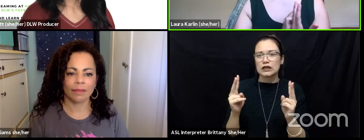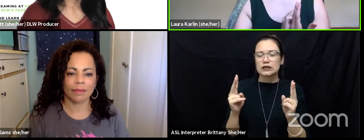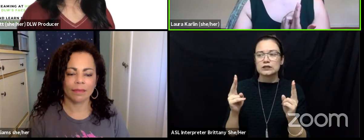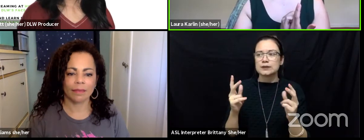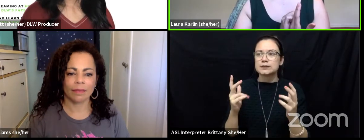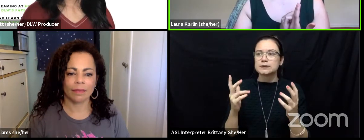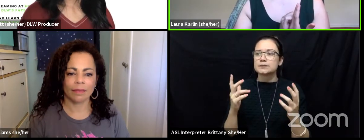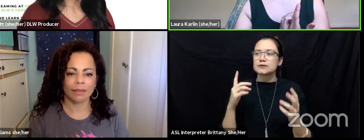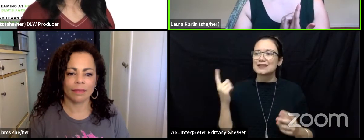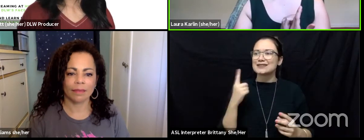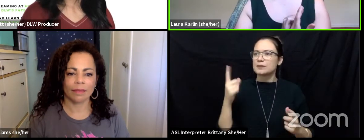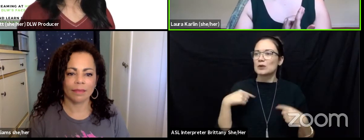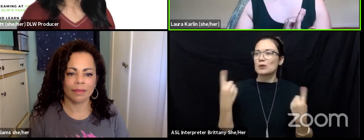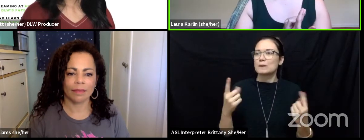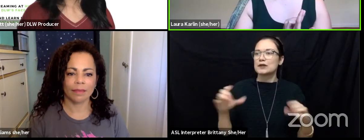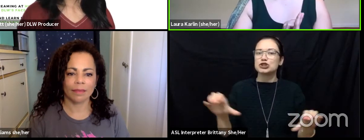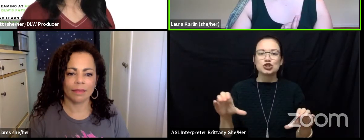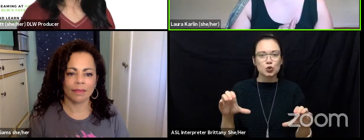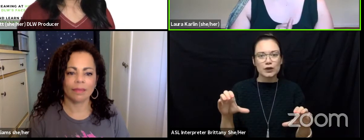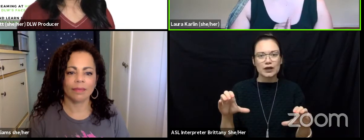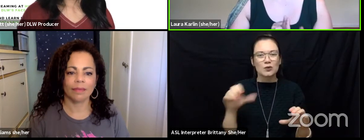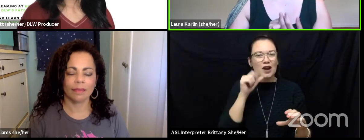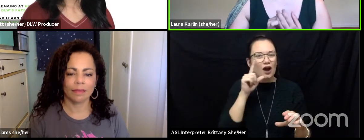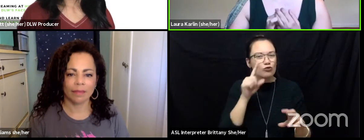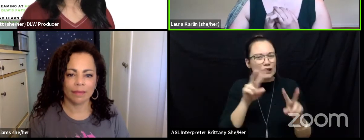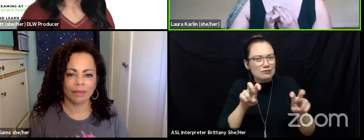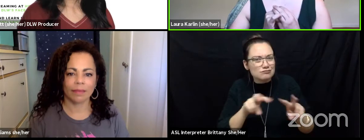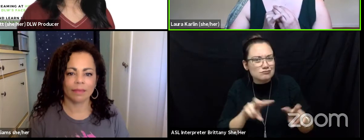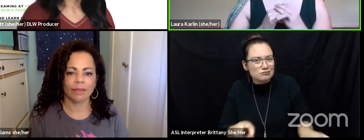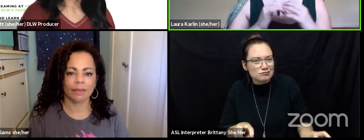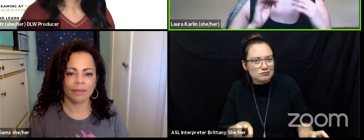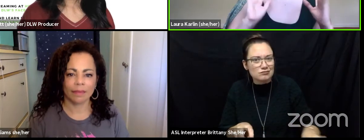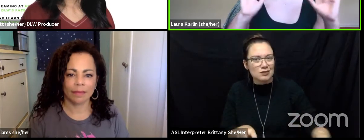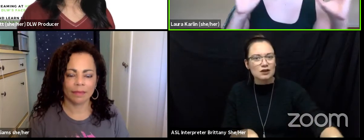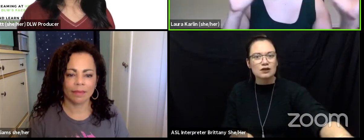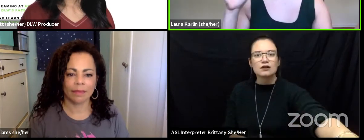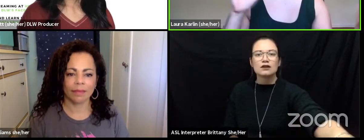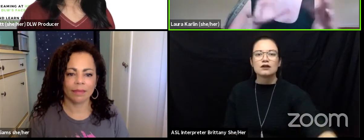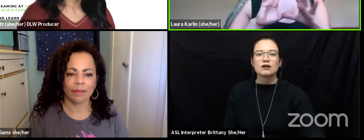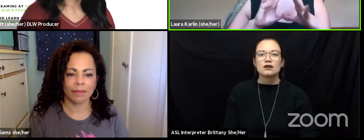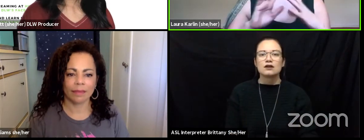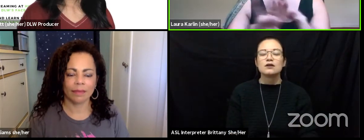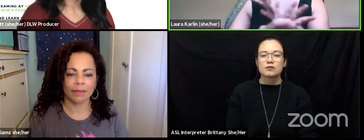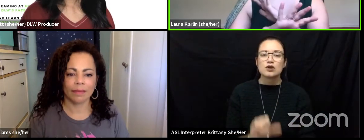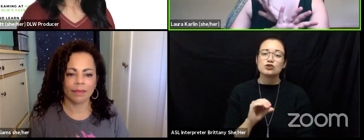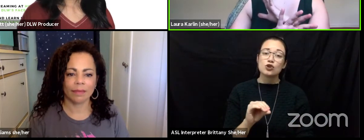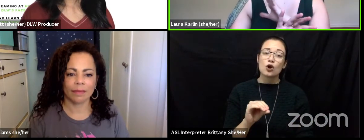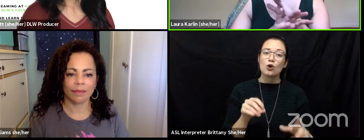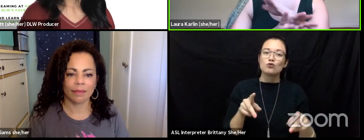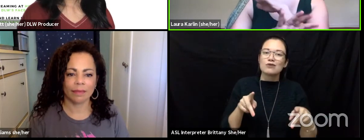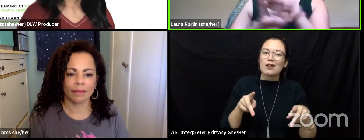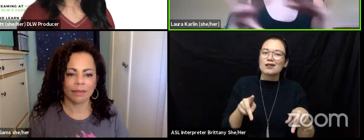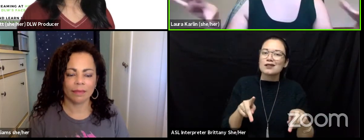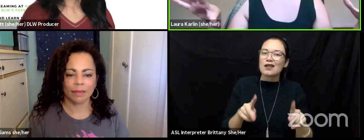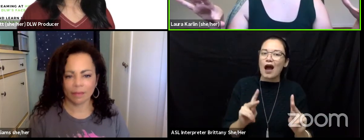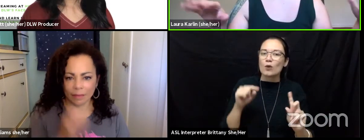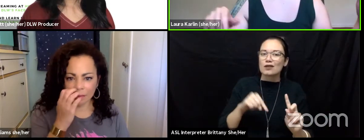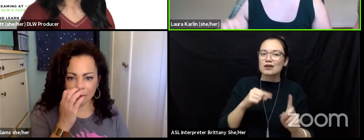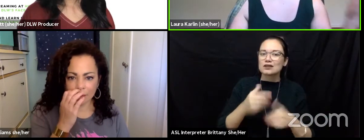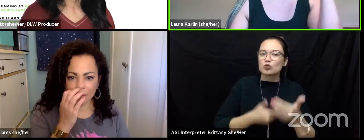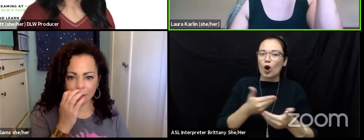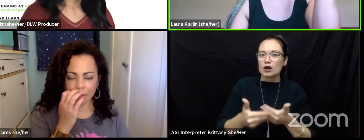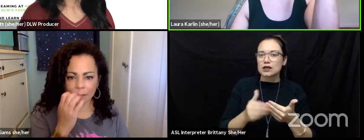been doing for a while, but not articulating. So kind of allowing it to be more, not even